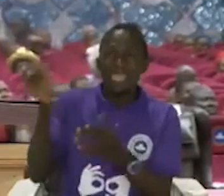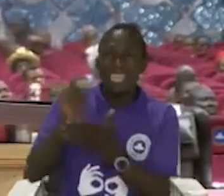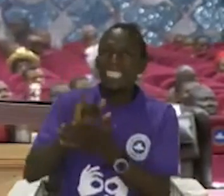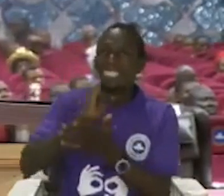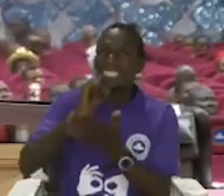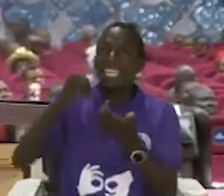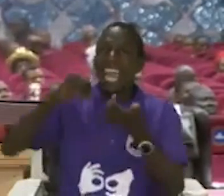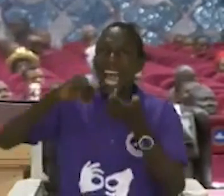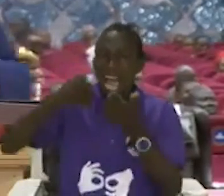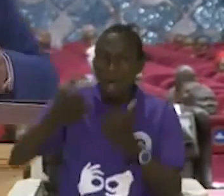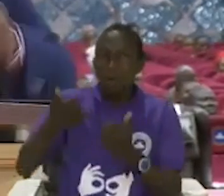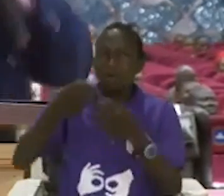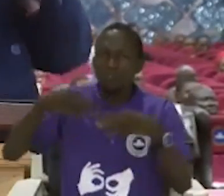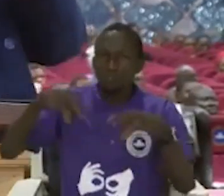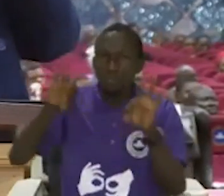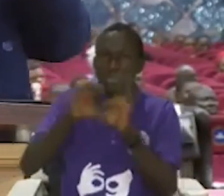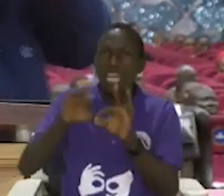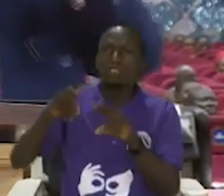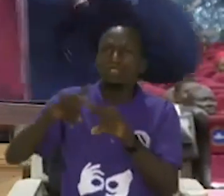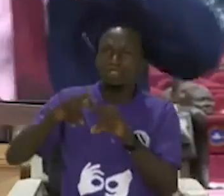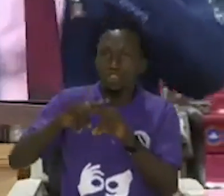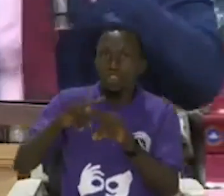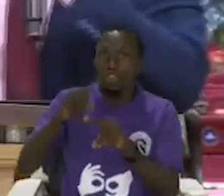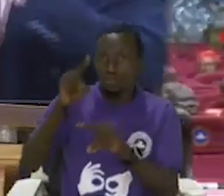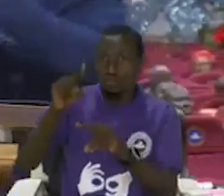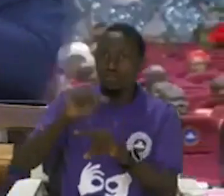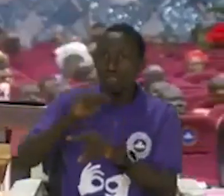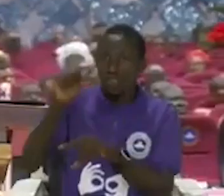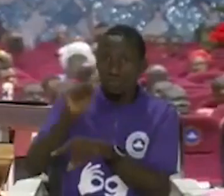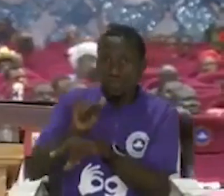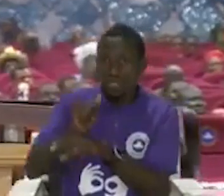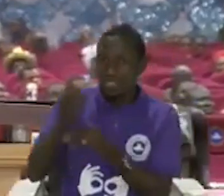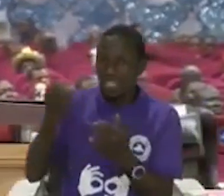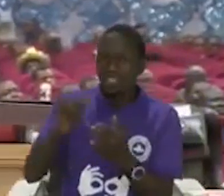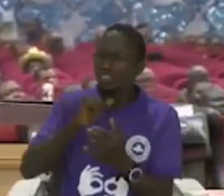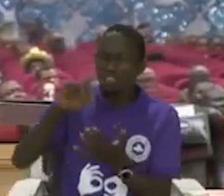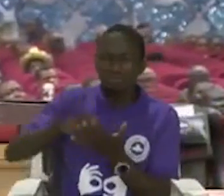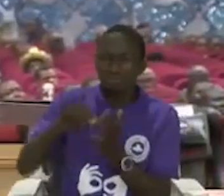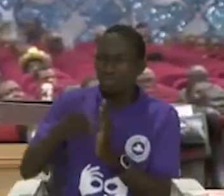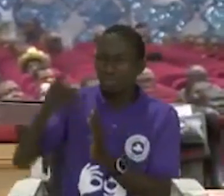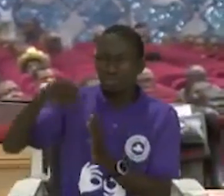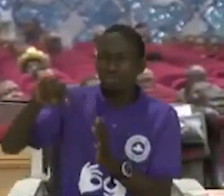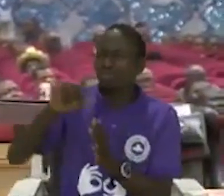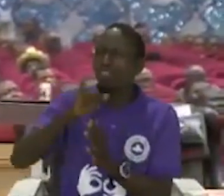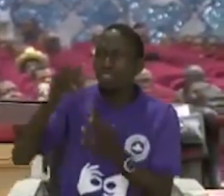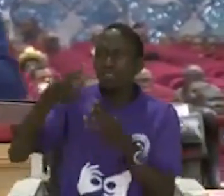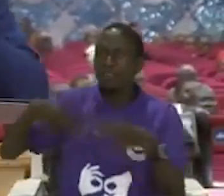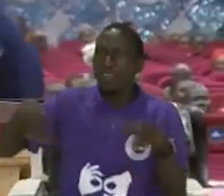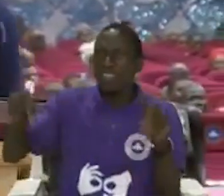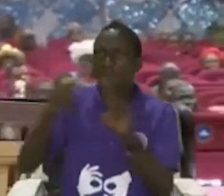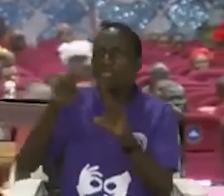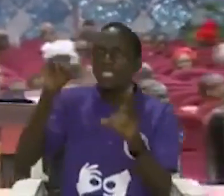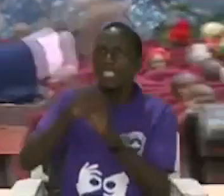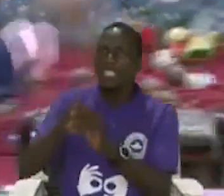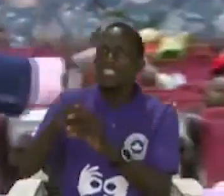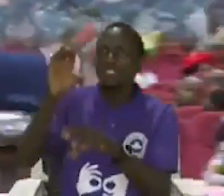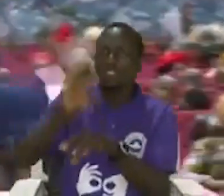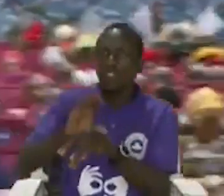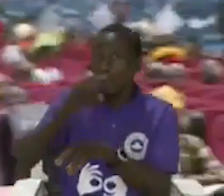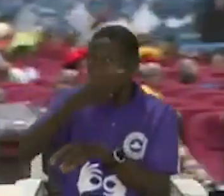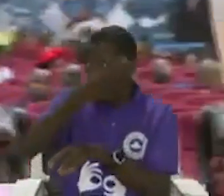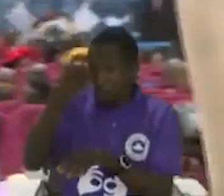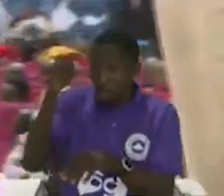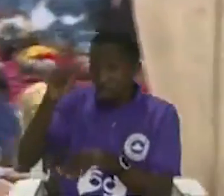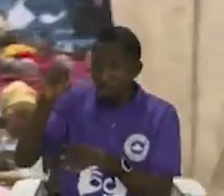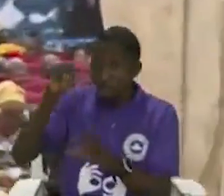it is. For the fact that you are not holding the mic does not mean you are not valuable in church. For the fact that you are a prayer